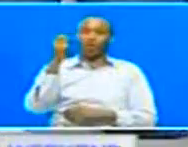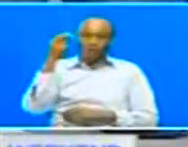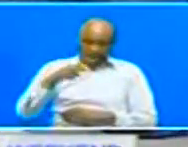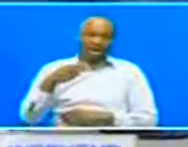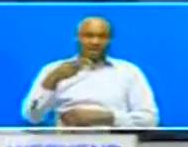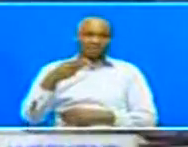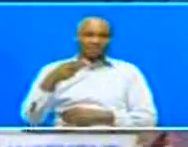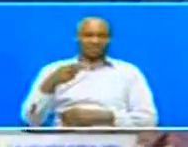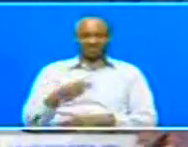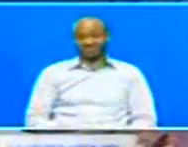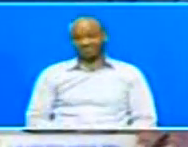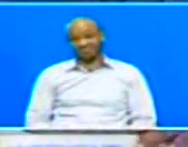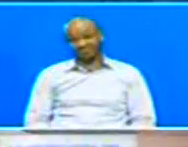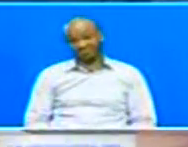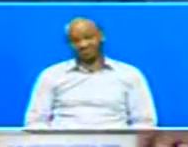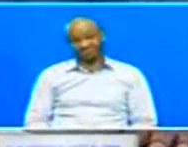Otieno reports.